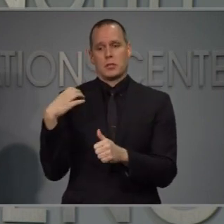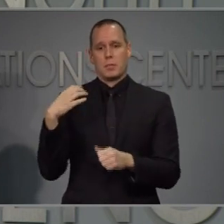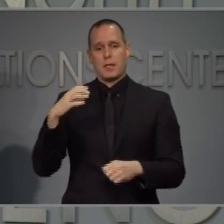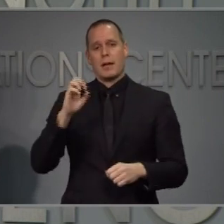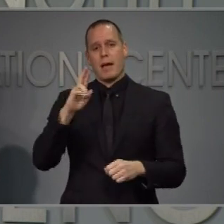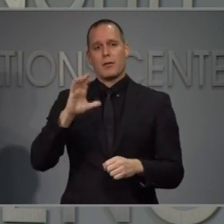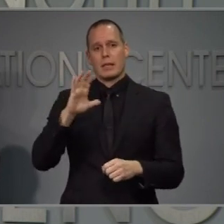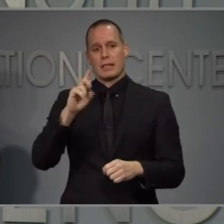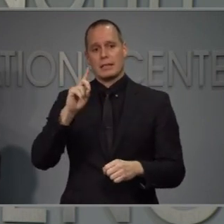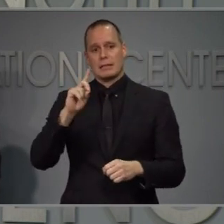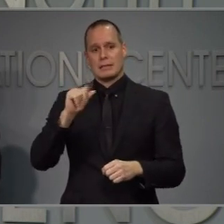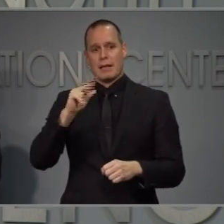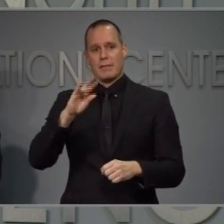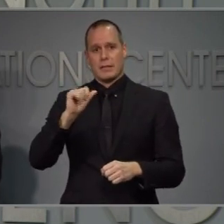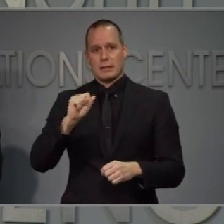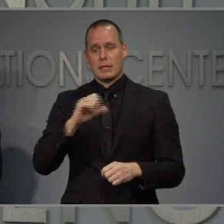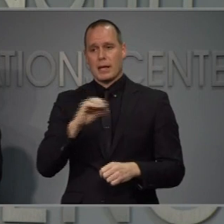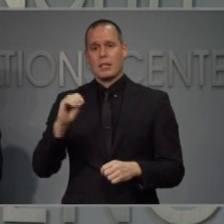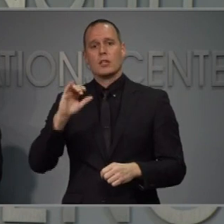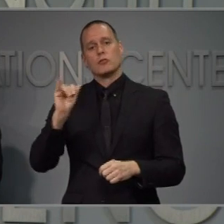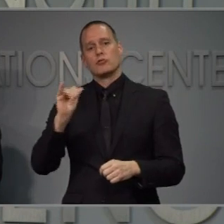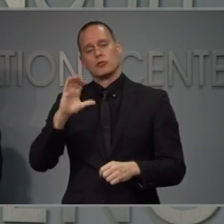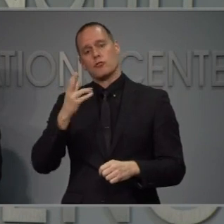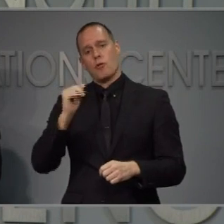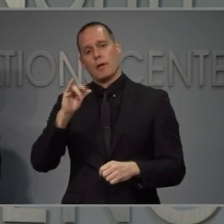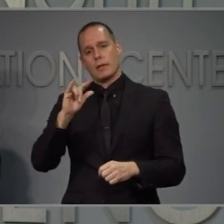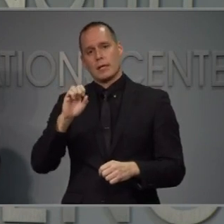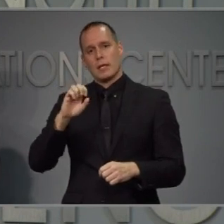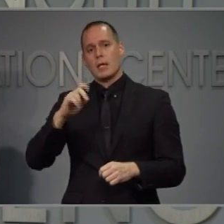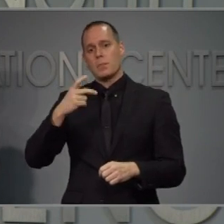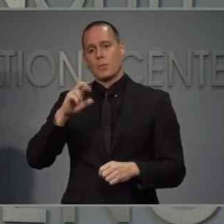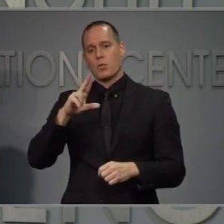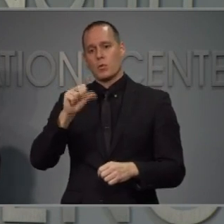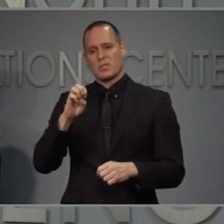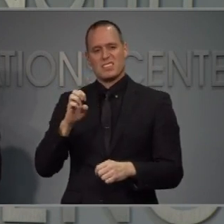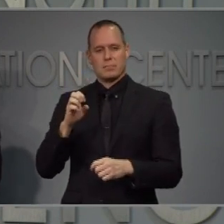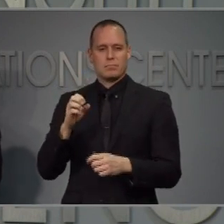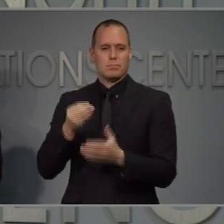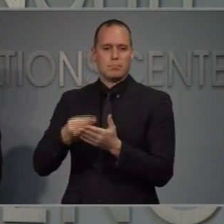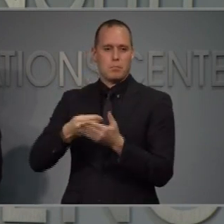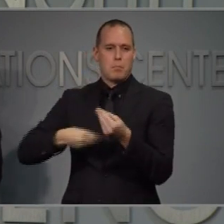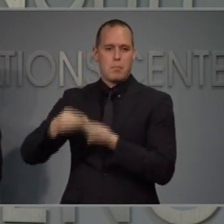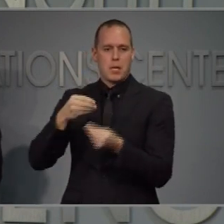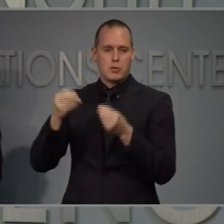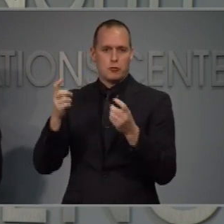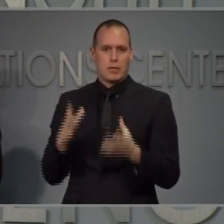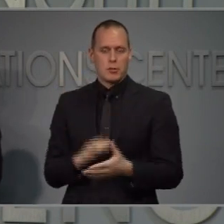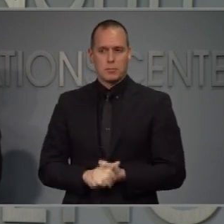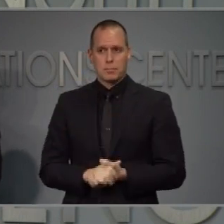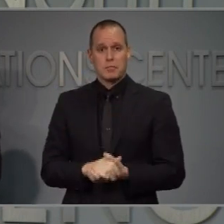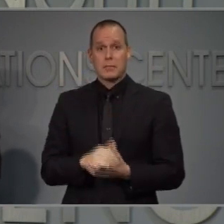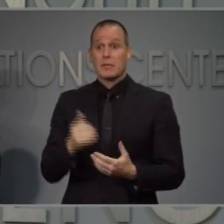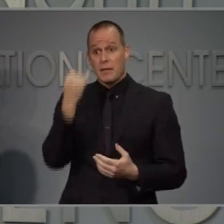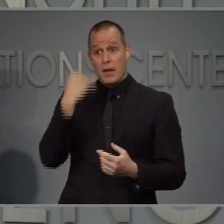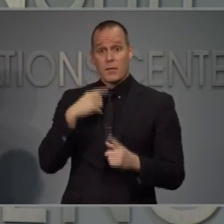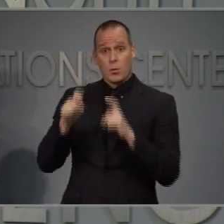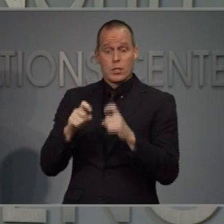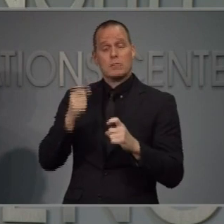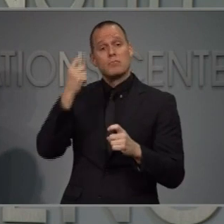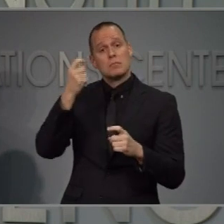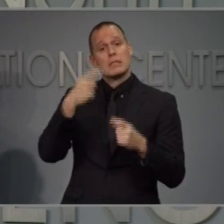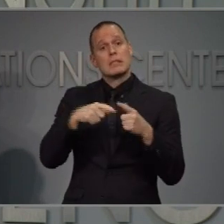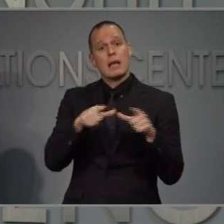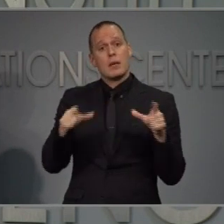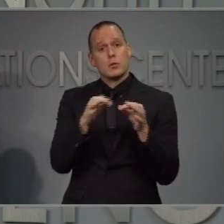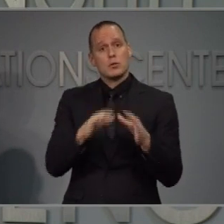Director Charlie Perouse. All will be available for questions if you have them. Our sign language interpreters